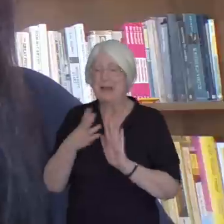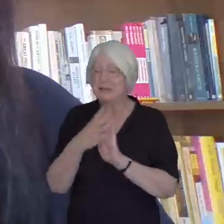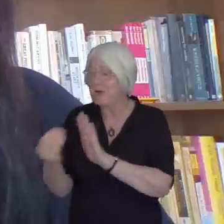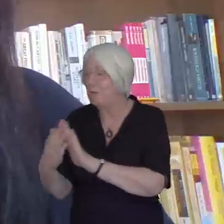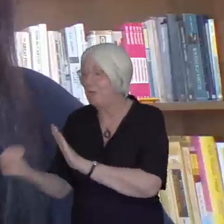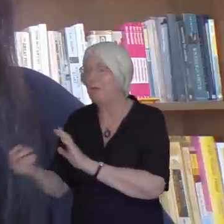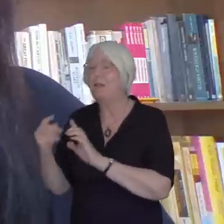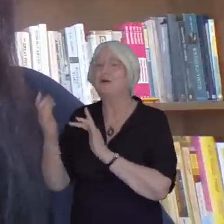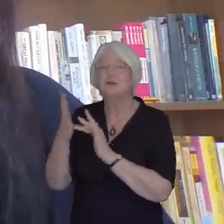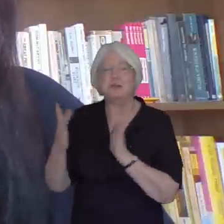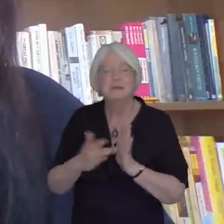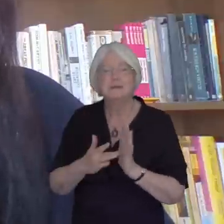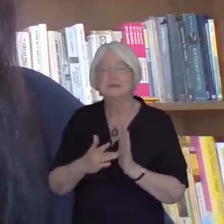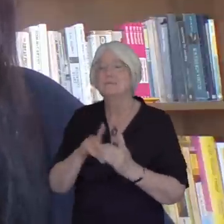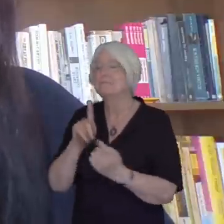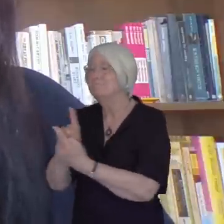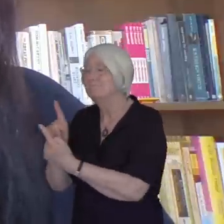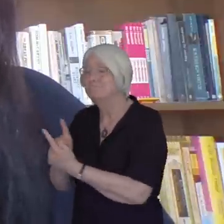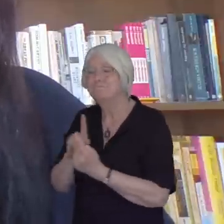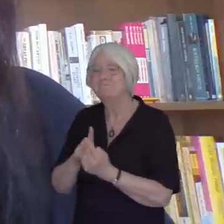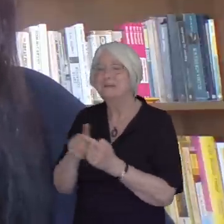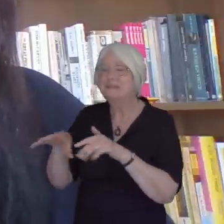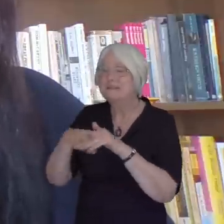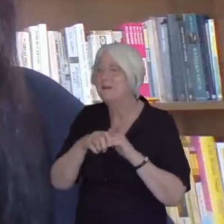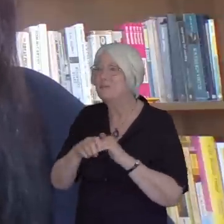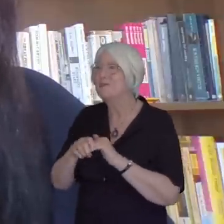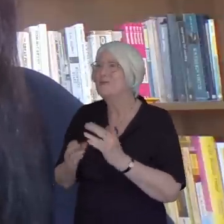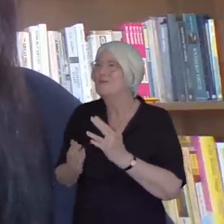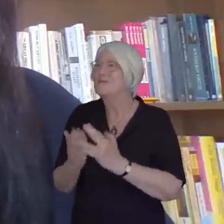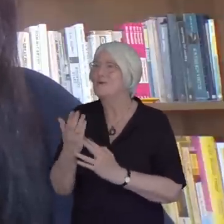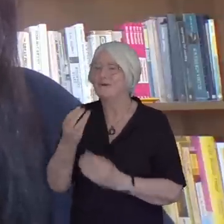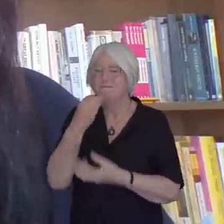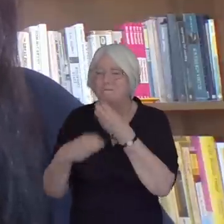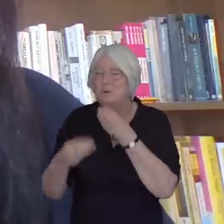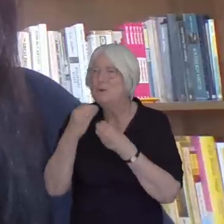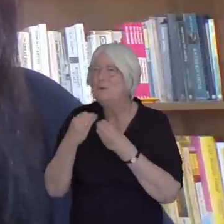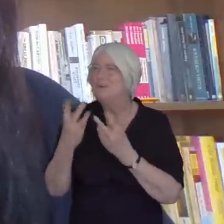in fellowship around a table while eating together.